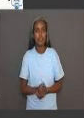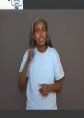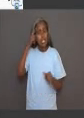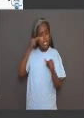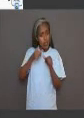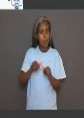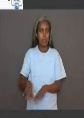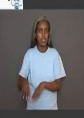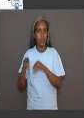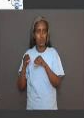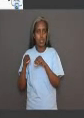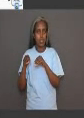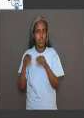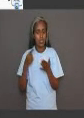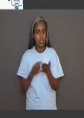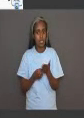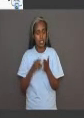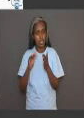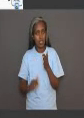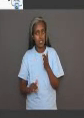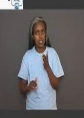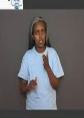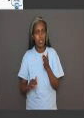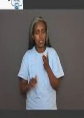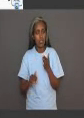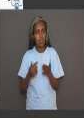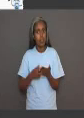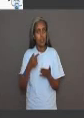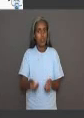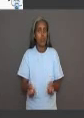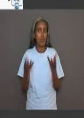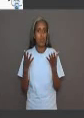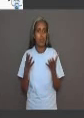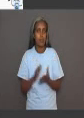Remember, students, that less is often more.